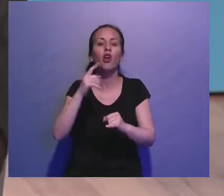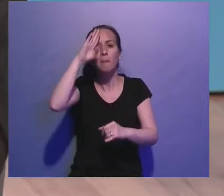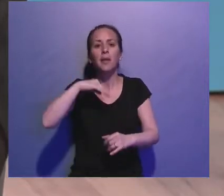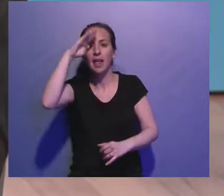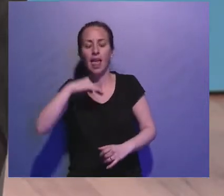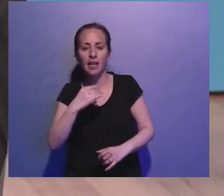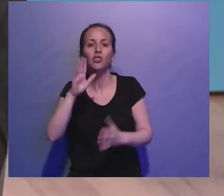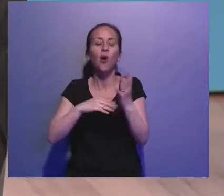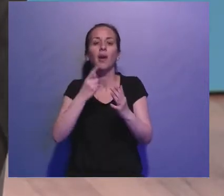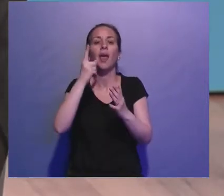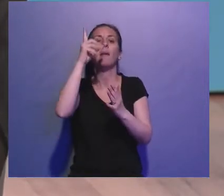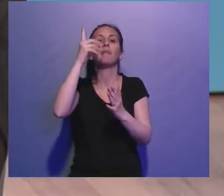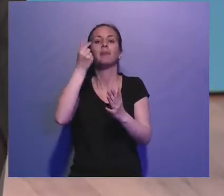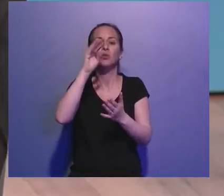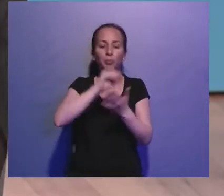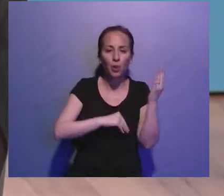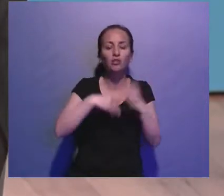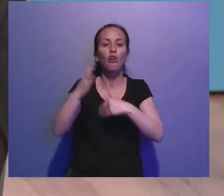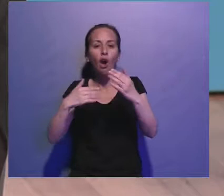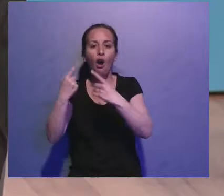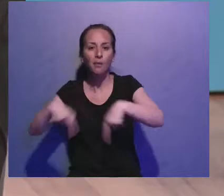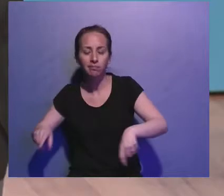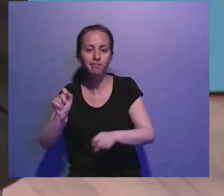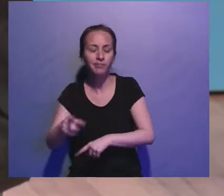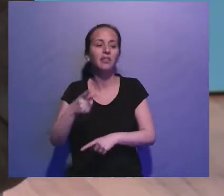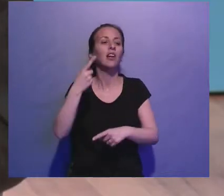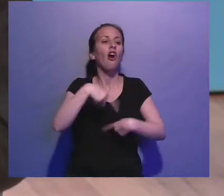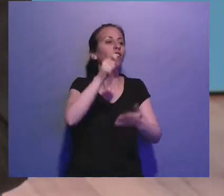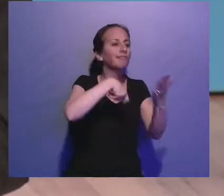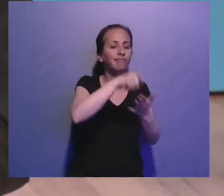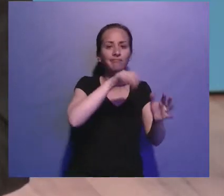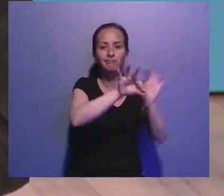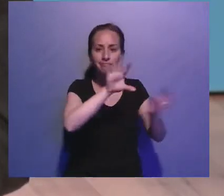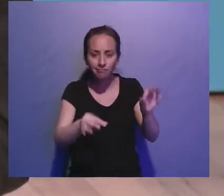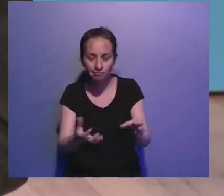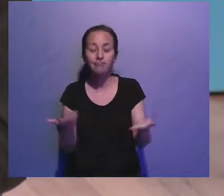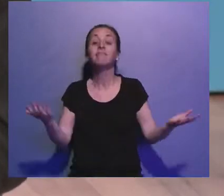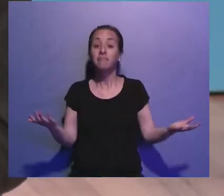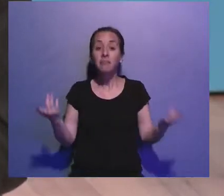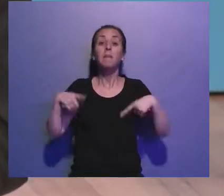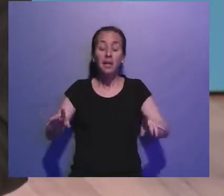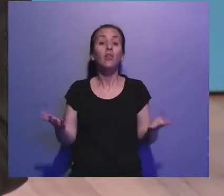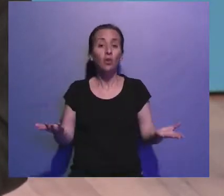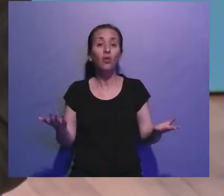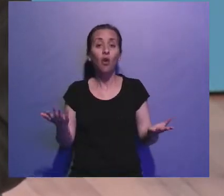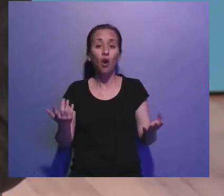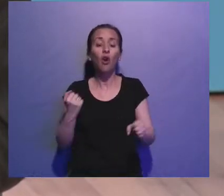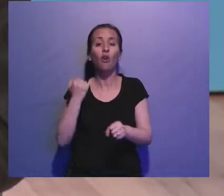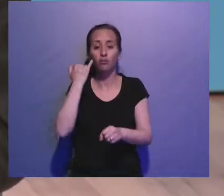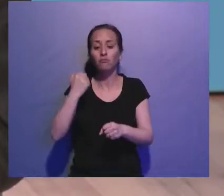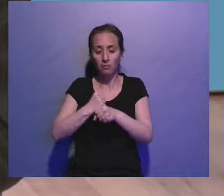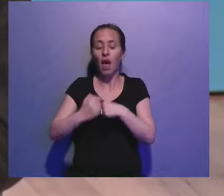the posting of information on a monthly basis about all the actions that a